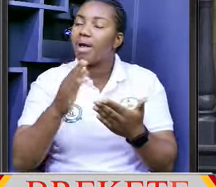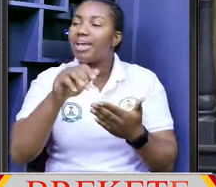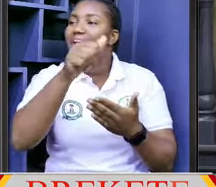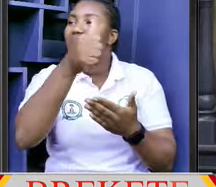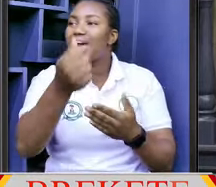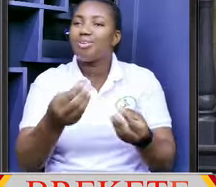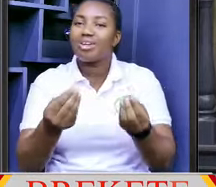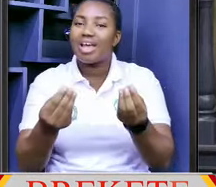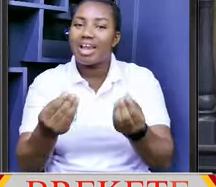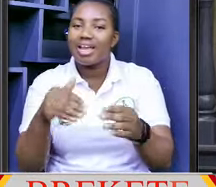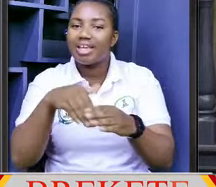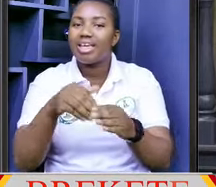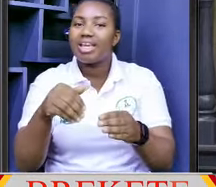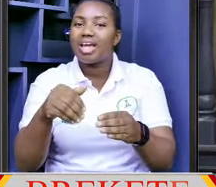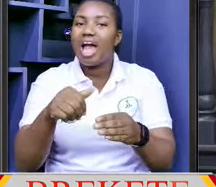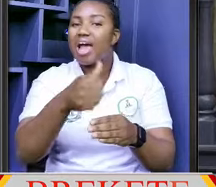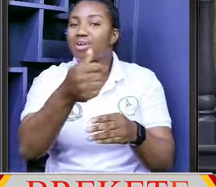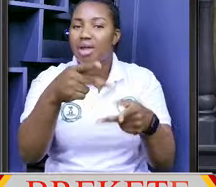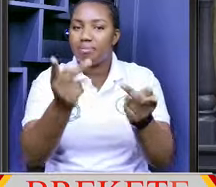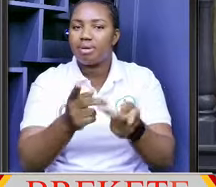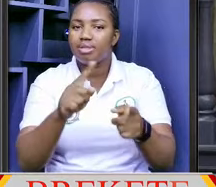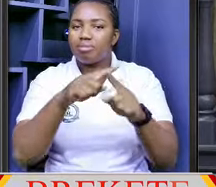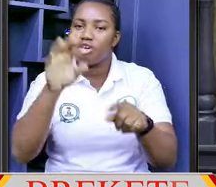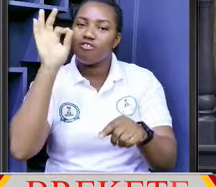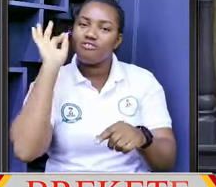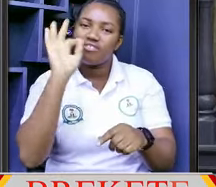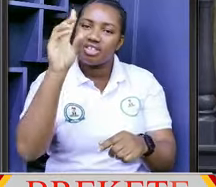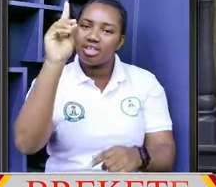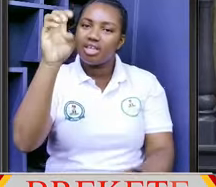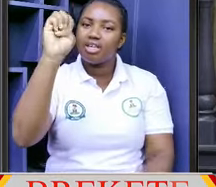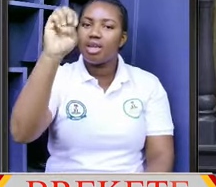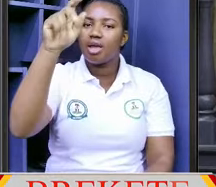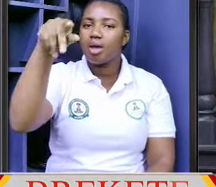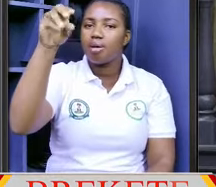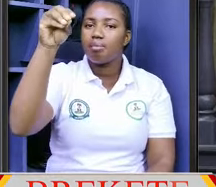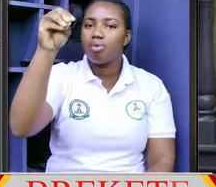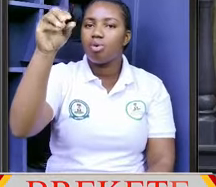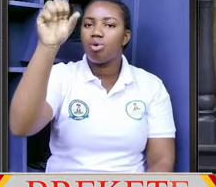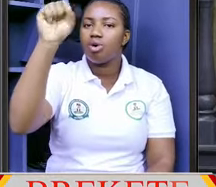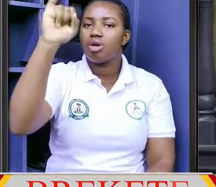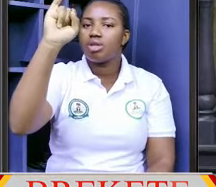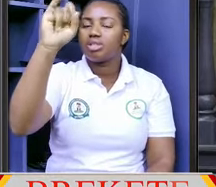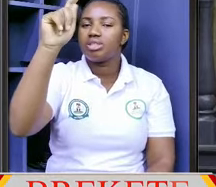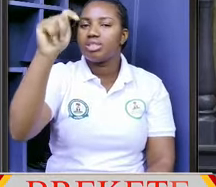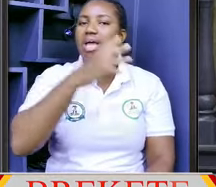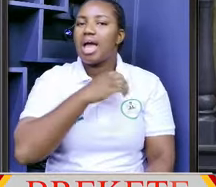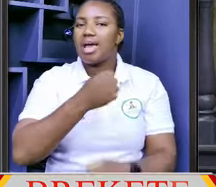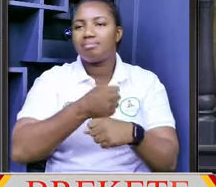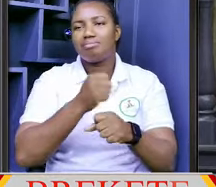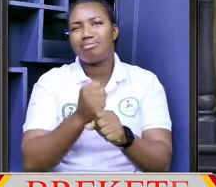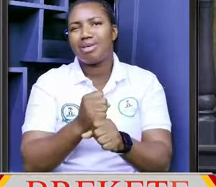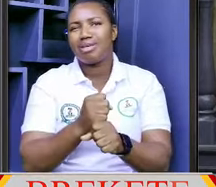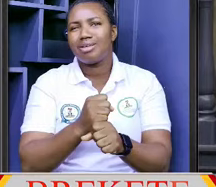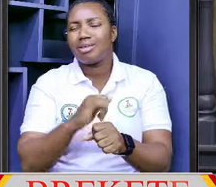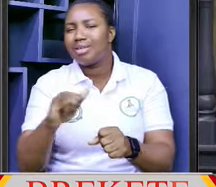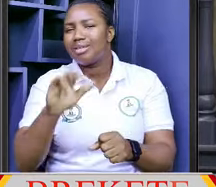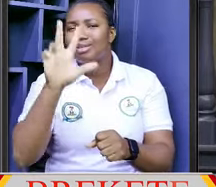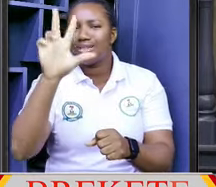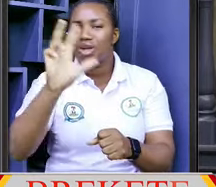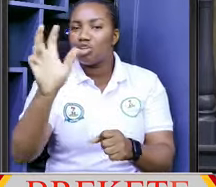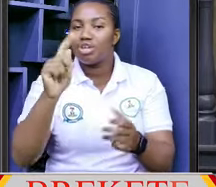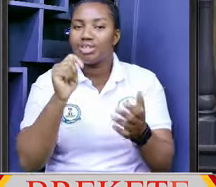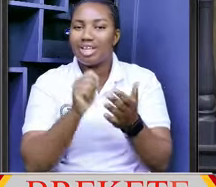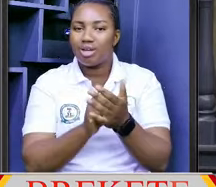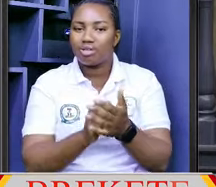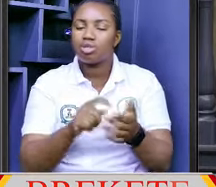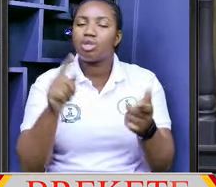another land elsewhere, but fixed deposit and making about 300,000 naira available to